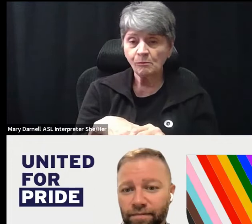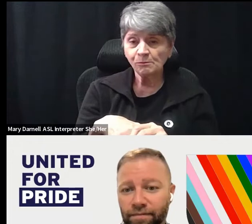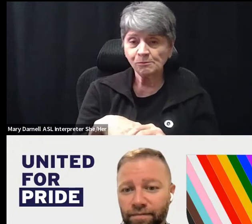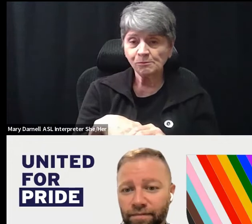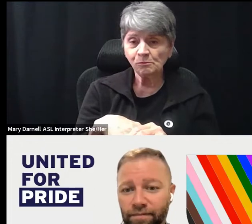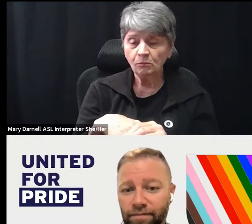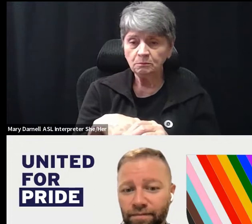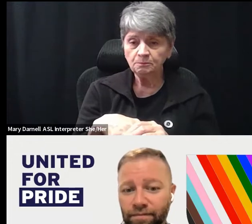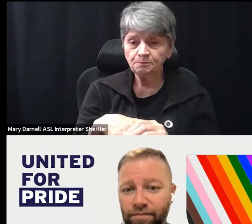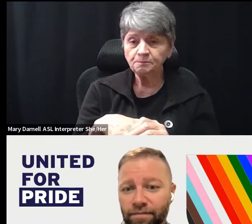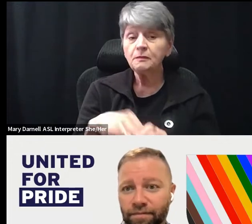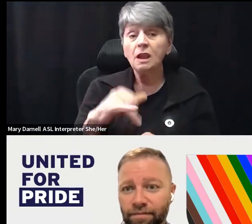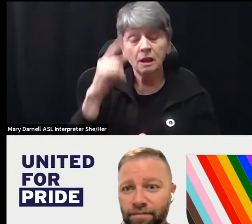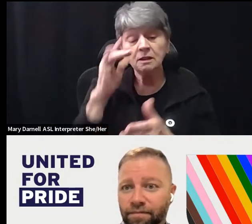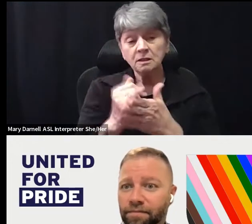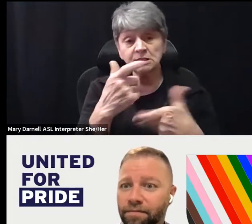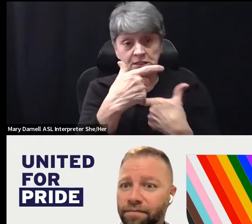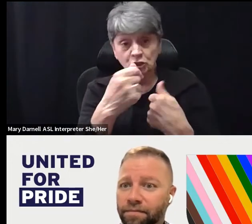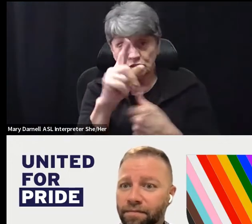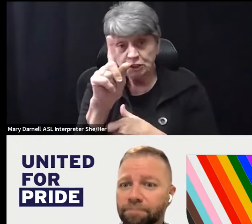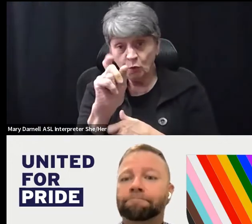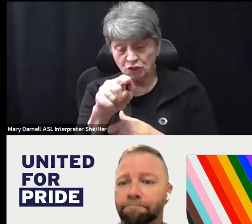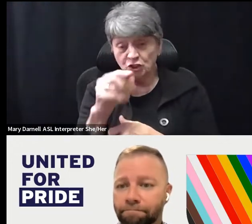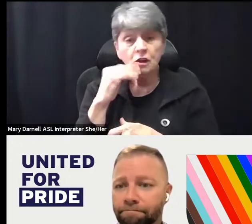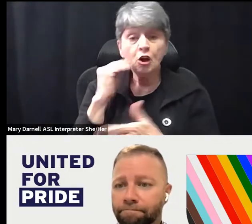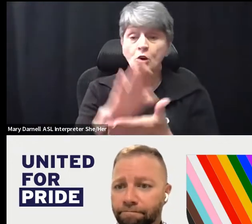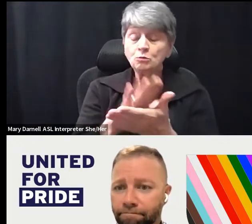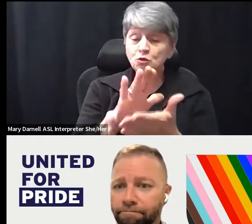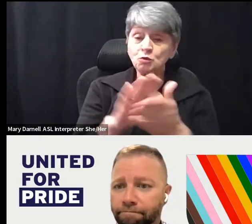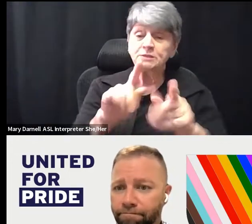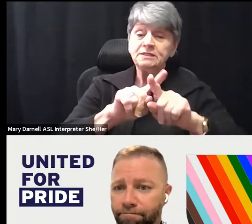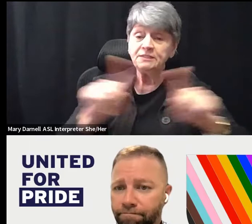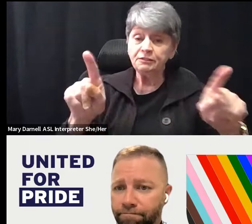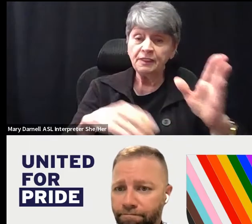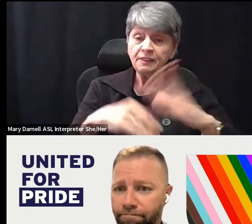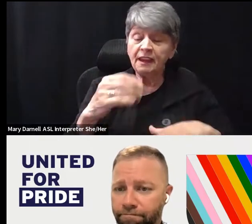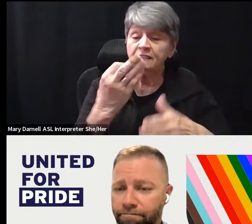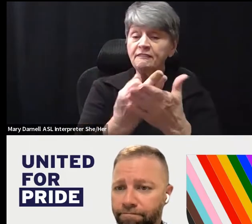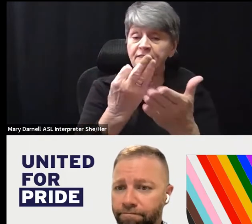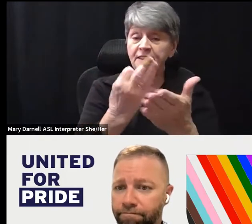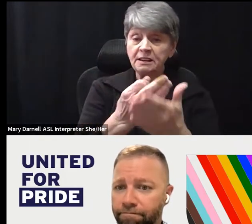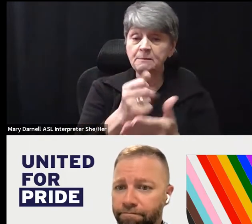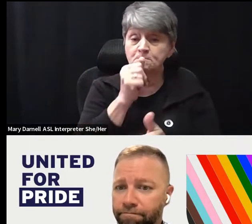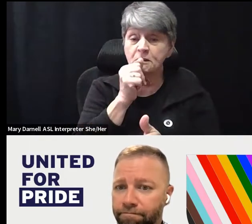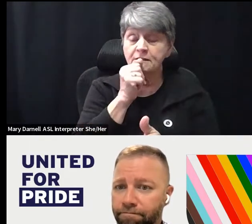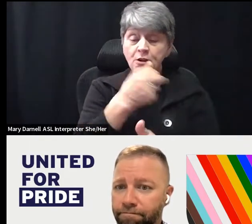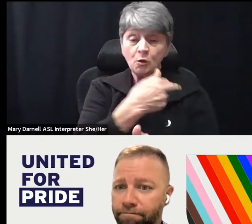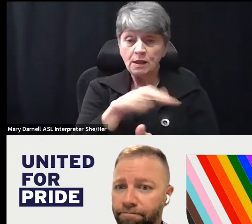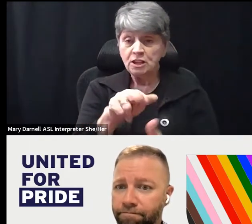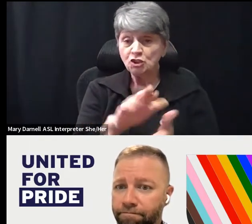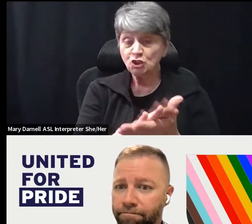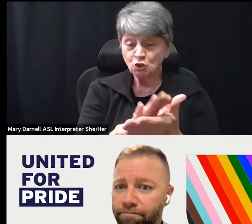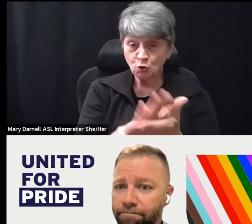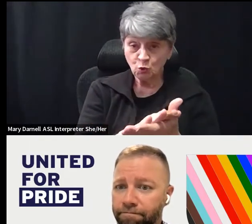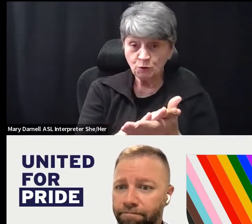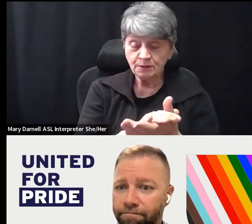I think that's an interesting question. I think homeschooling is different than funding private religious schools. You know, if they start, and you know, in